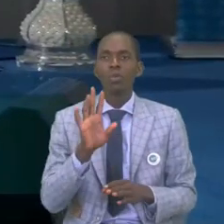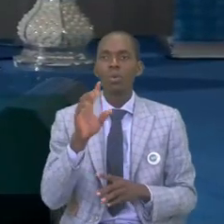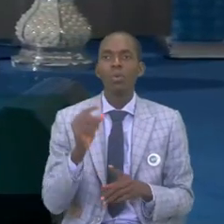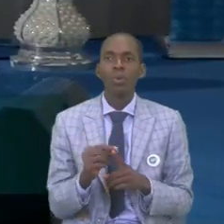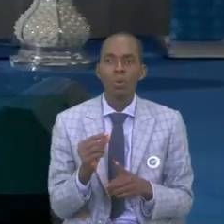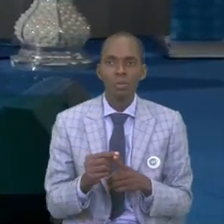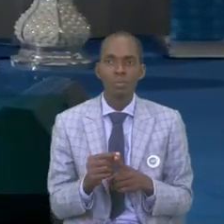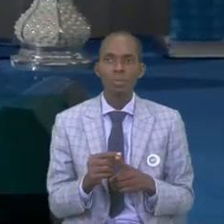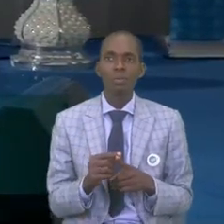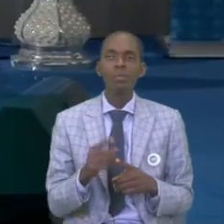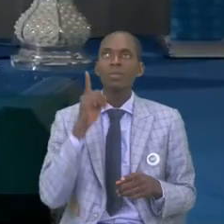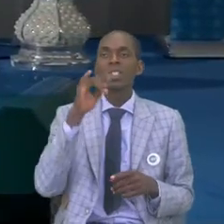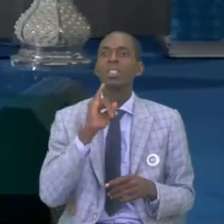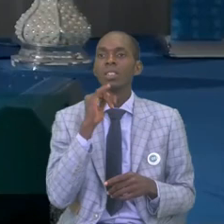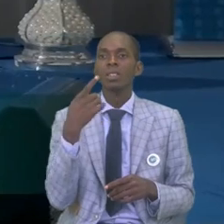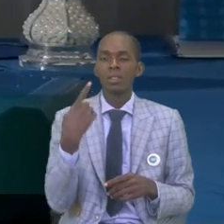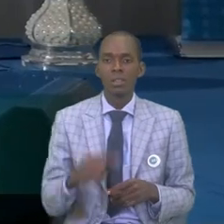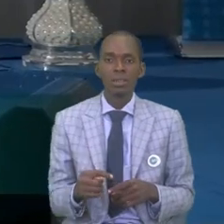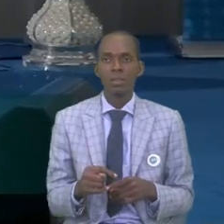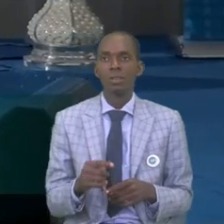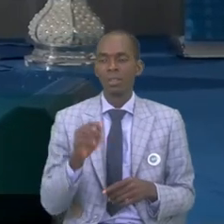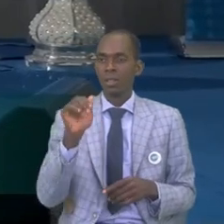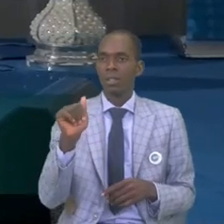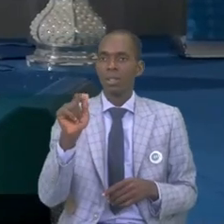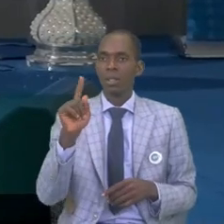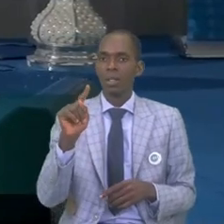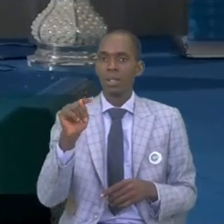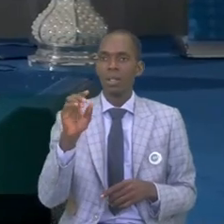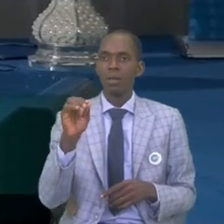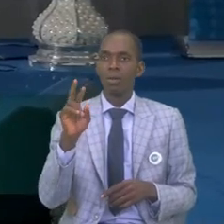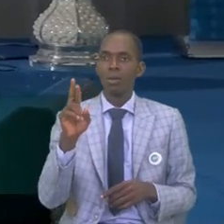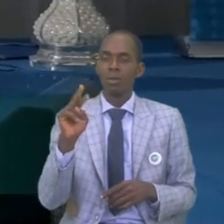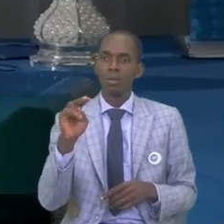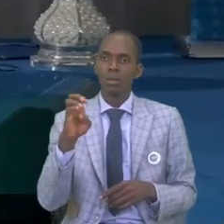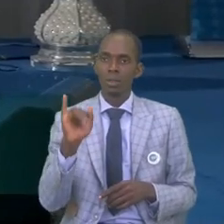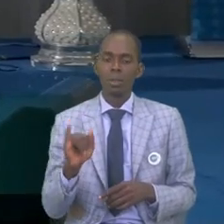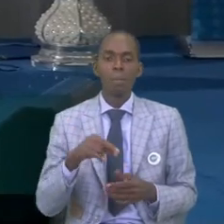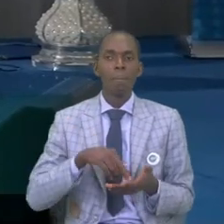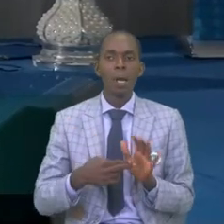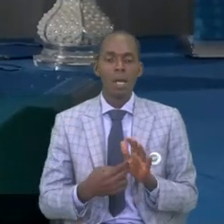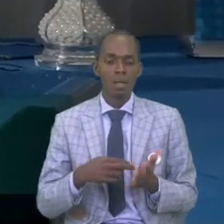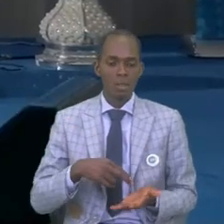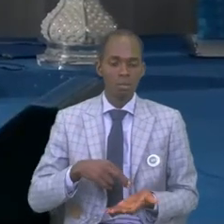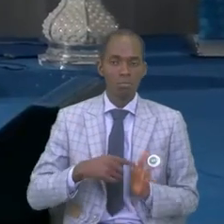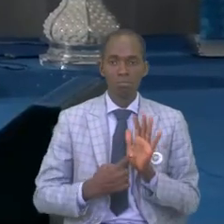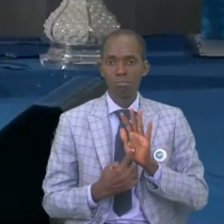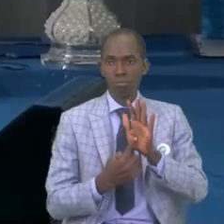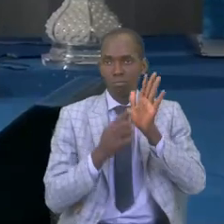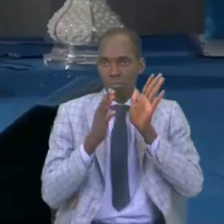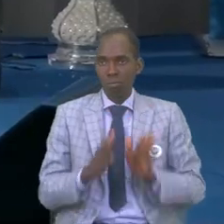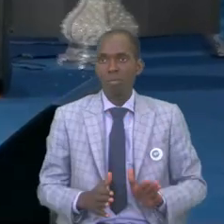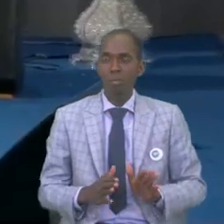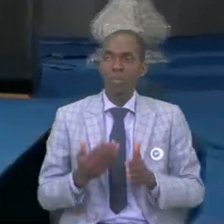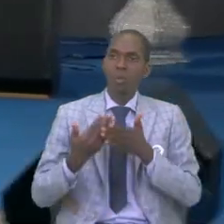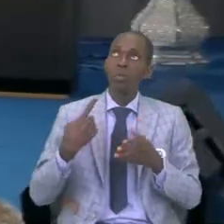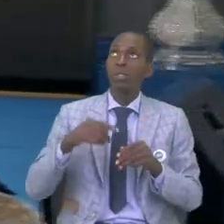is the attorney, is the attorney, is the one that stands before the Father, and is the one that is pleading for us and pleading